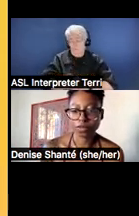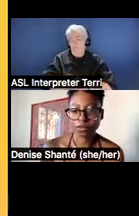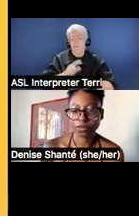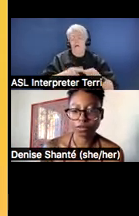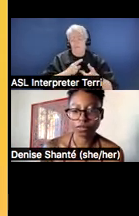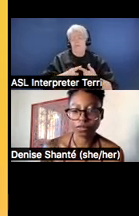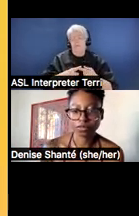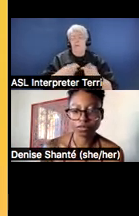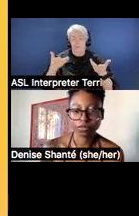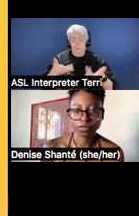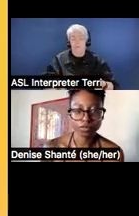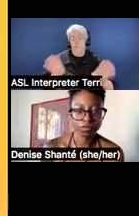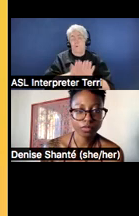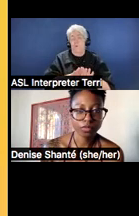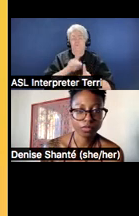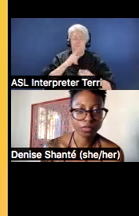farewells.